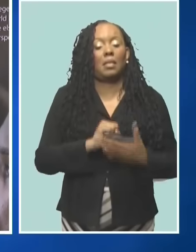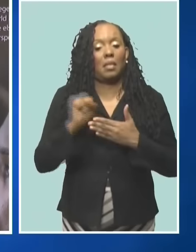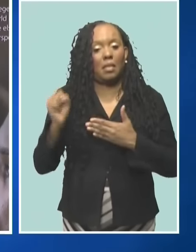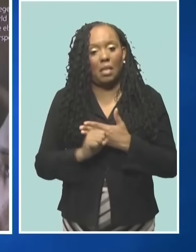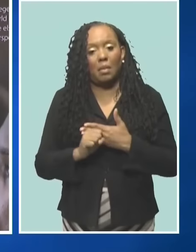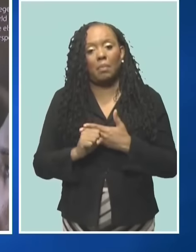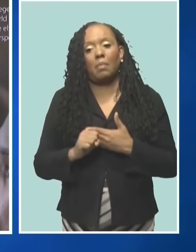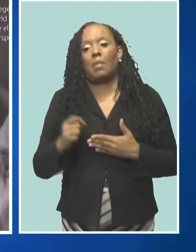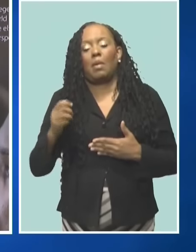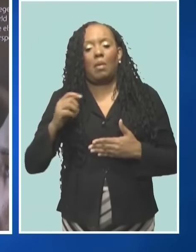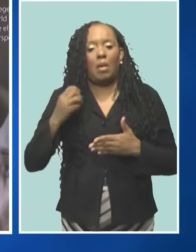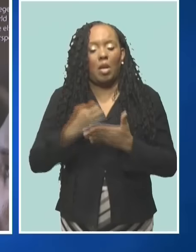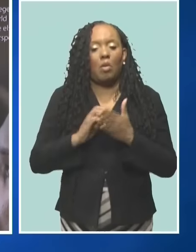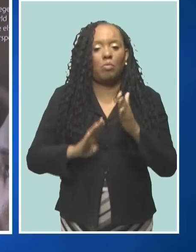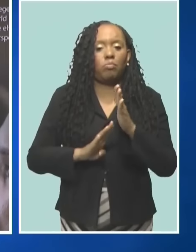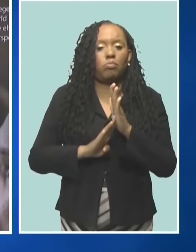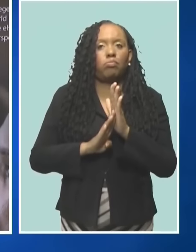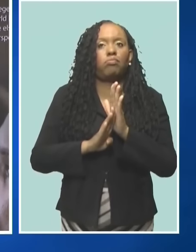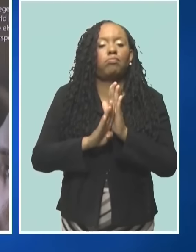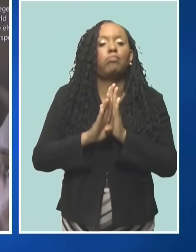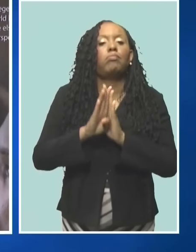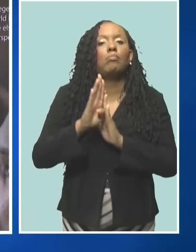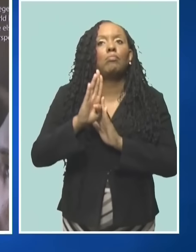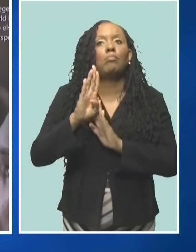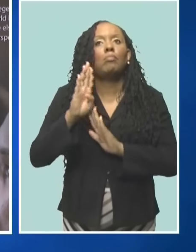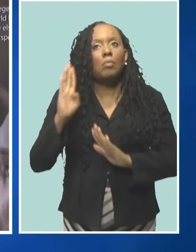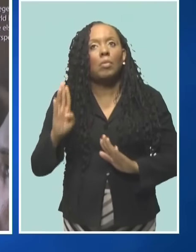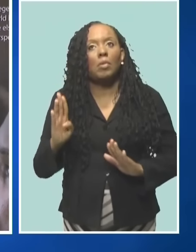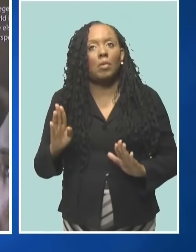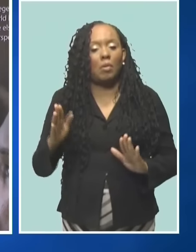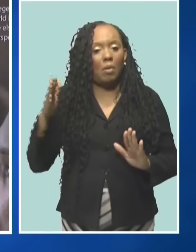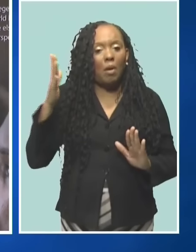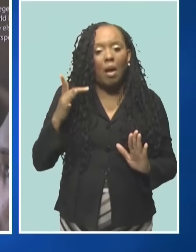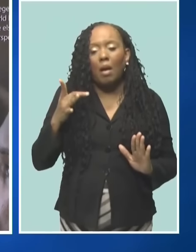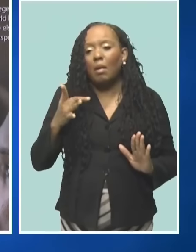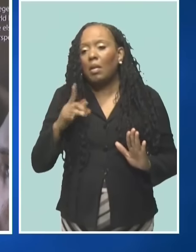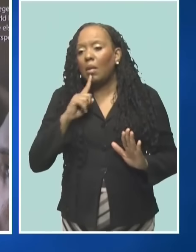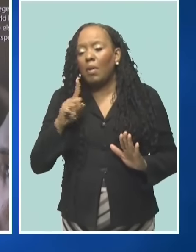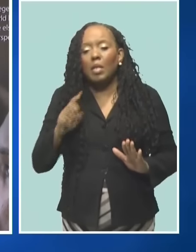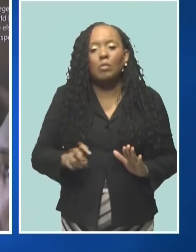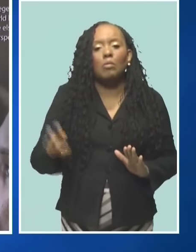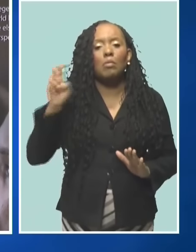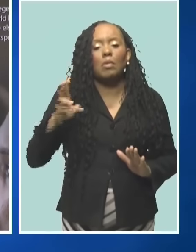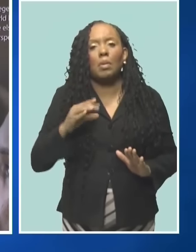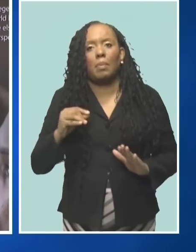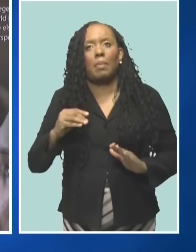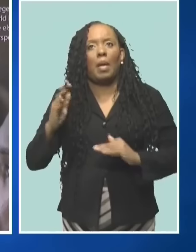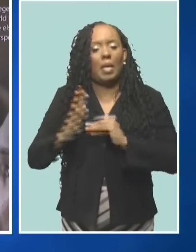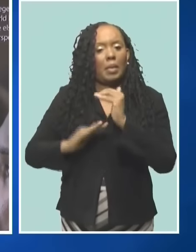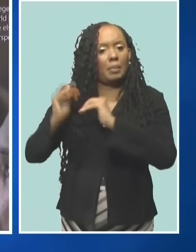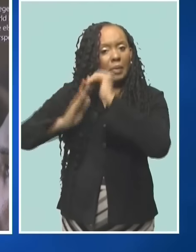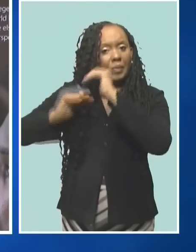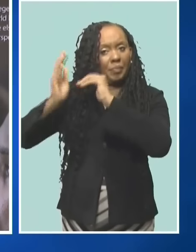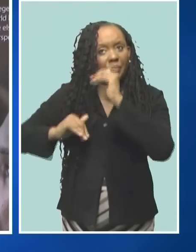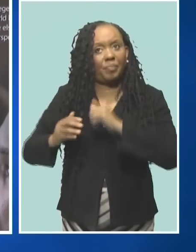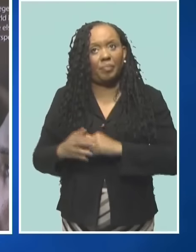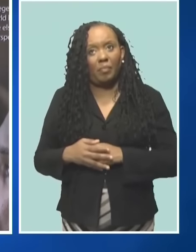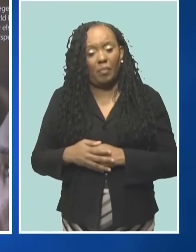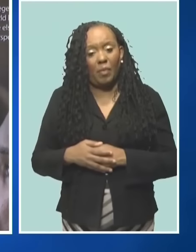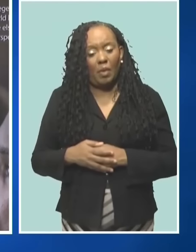estimated 3.9% year-on-year, driven by dynamism in the tourism and construction sectors.